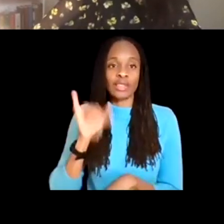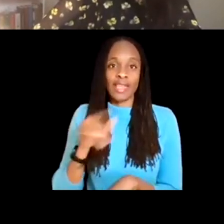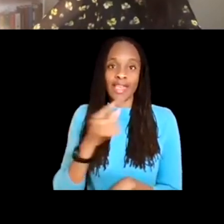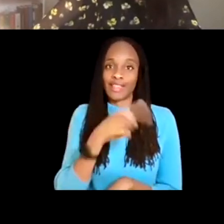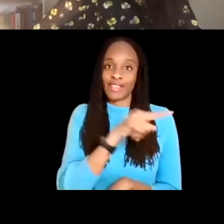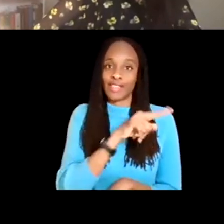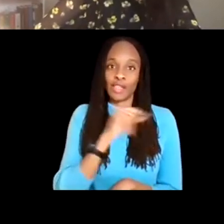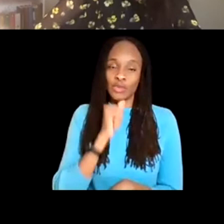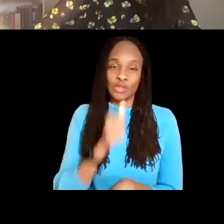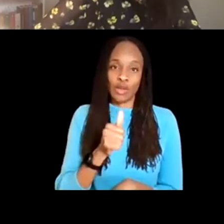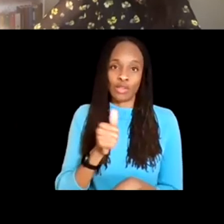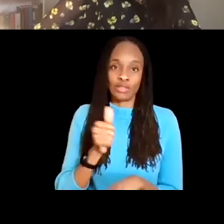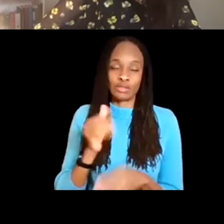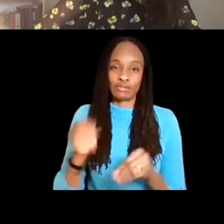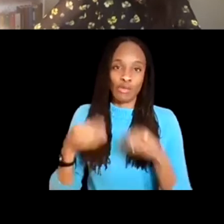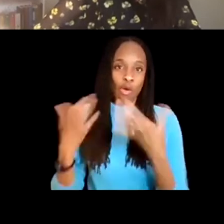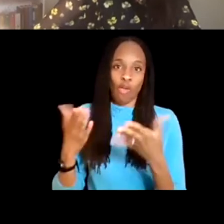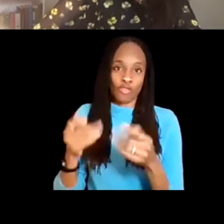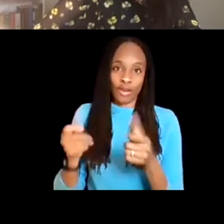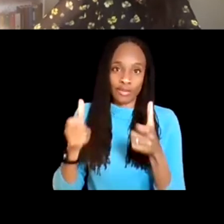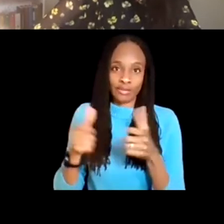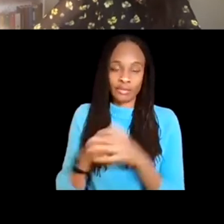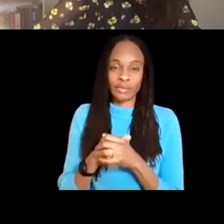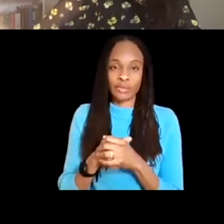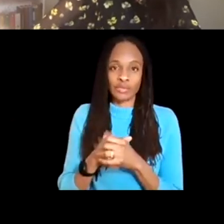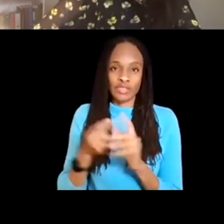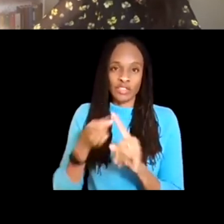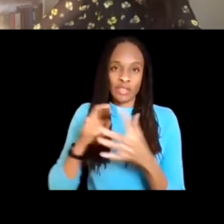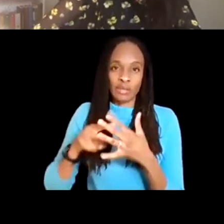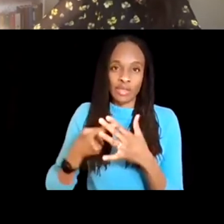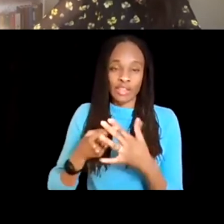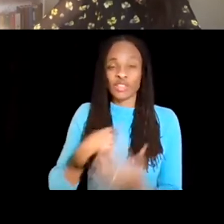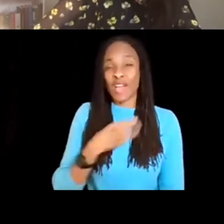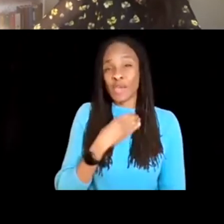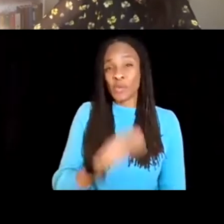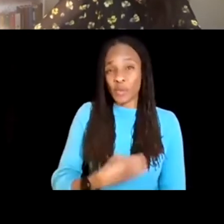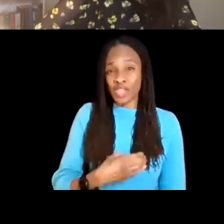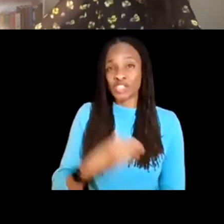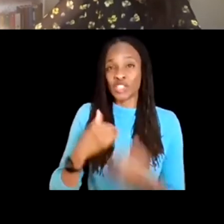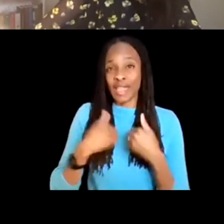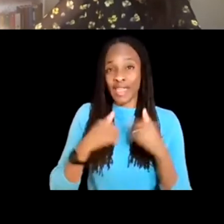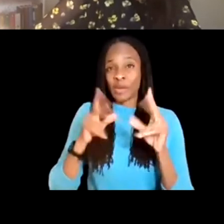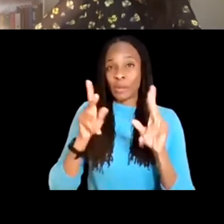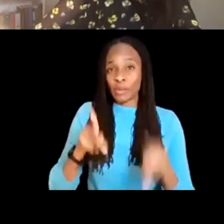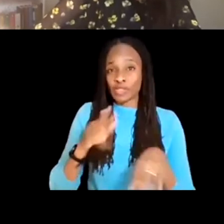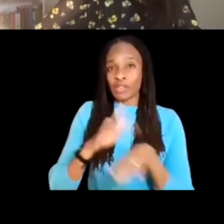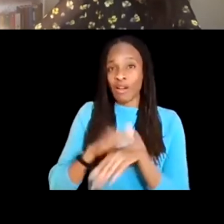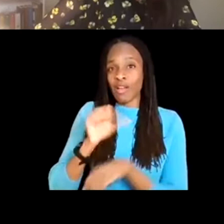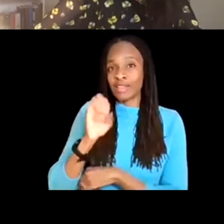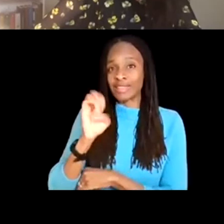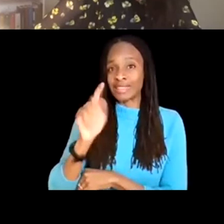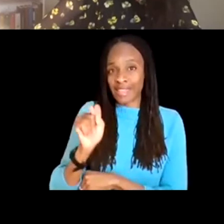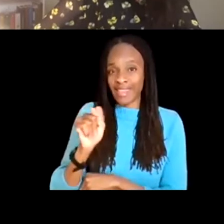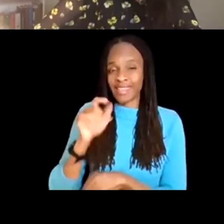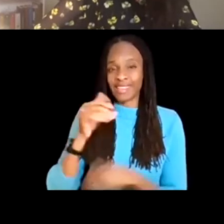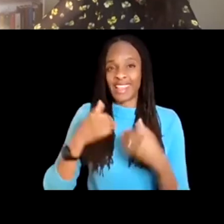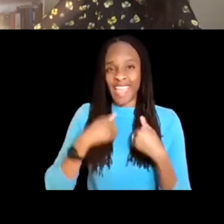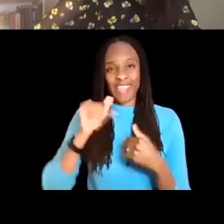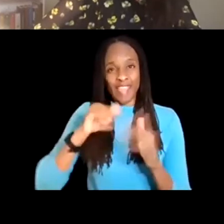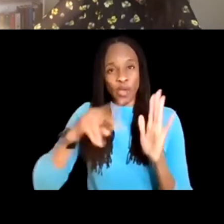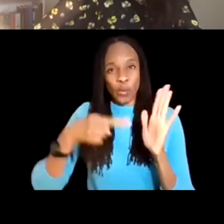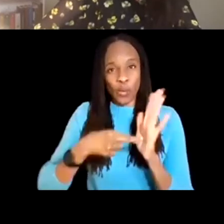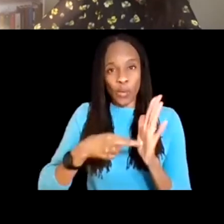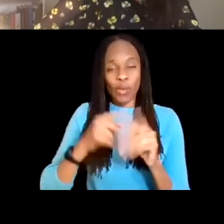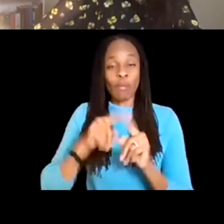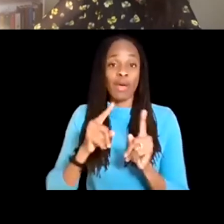the bat. So in that situation, I wish there had been someone on set that was designated. But what was great was that I was